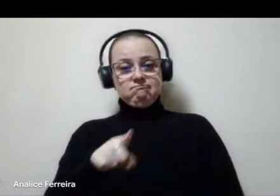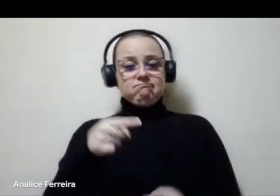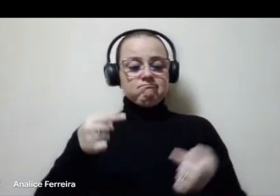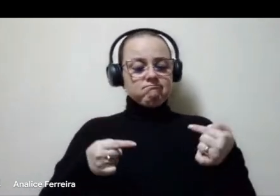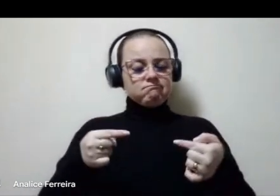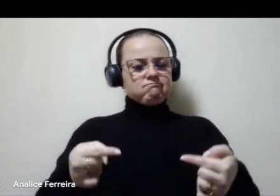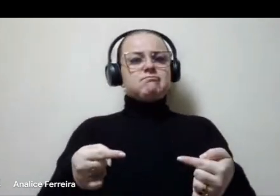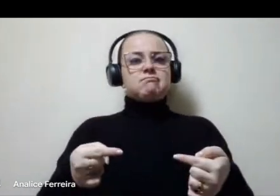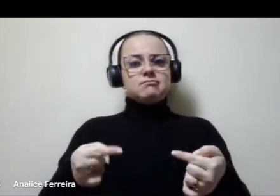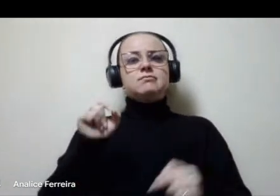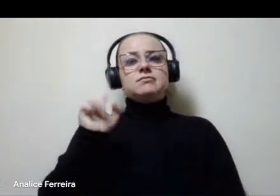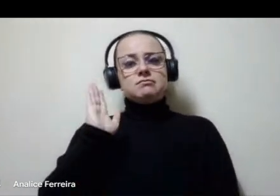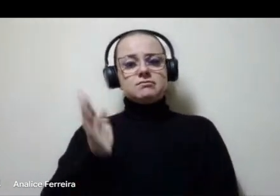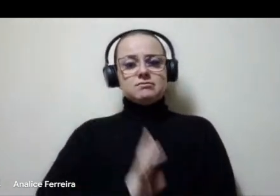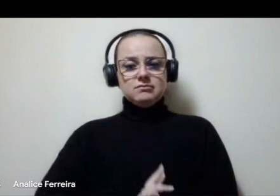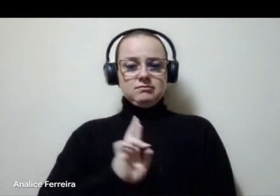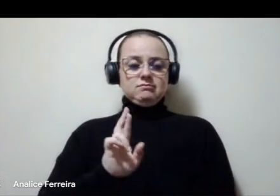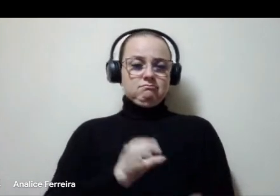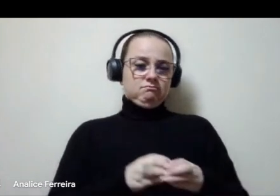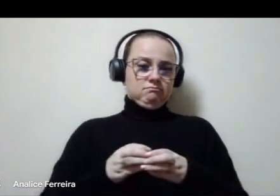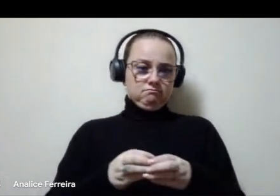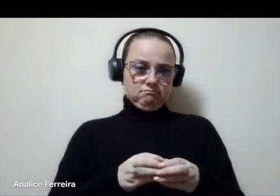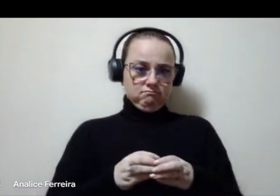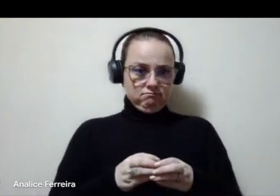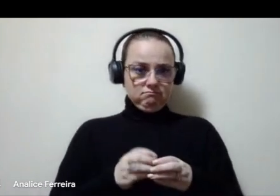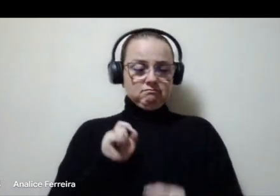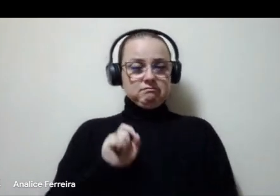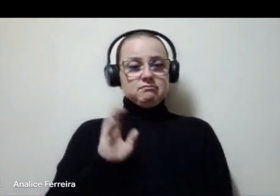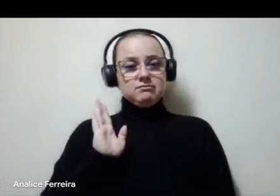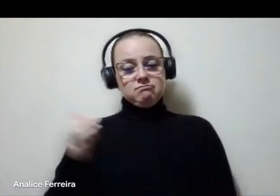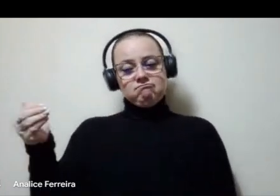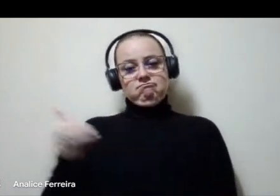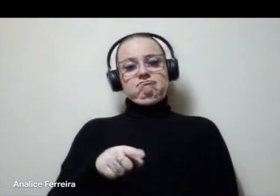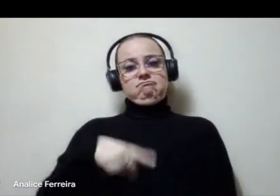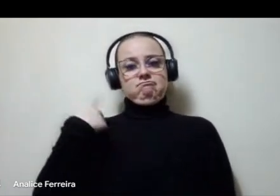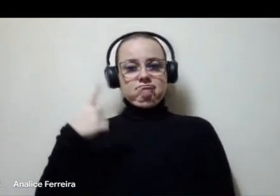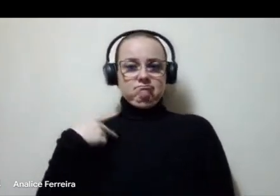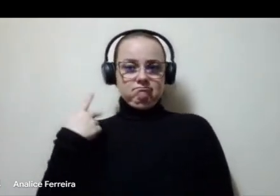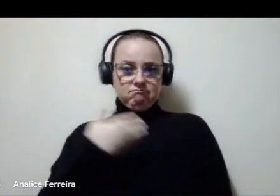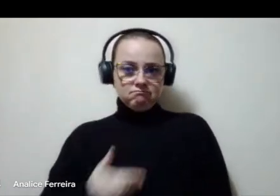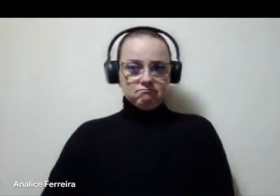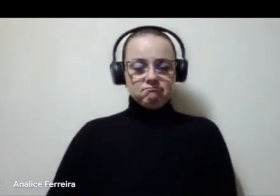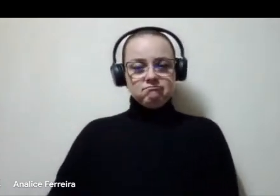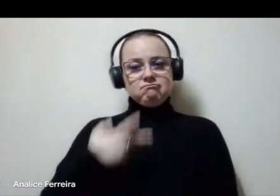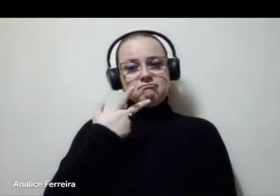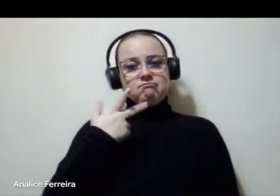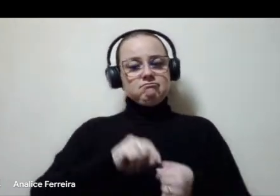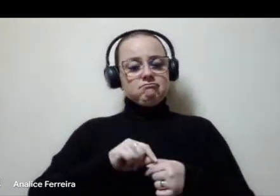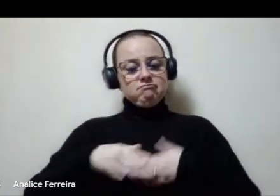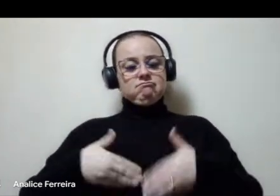with those already represent groups, with those who already come with this political political that goes on in their sphere.